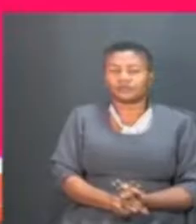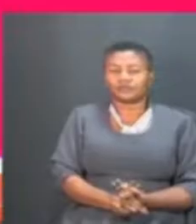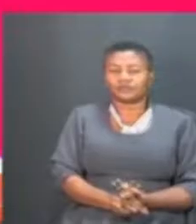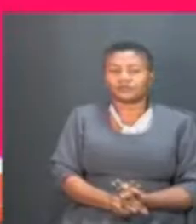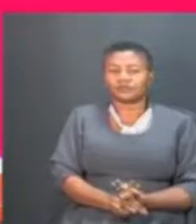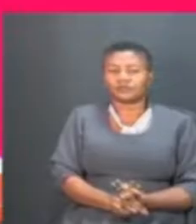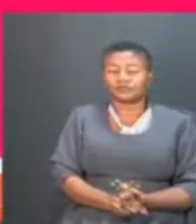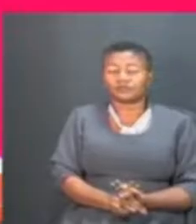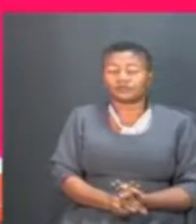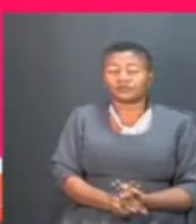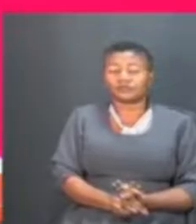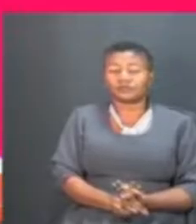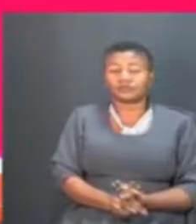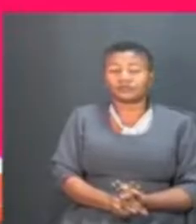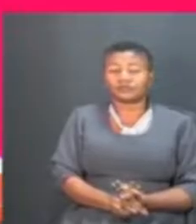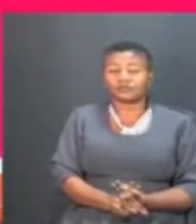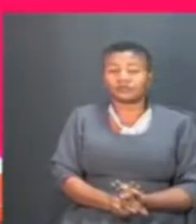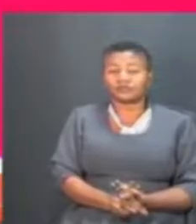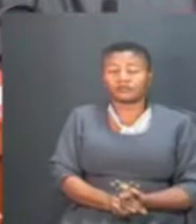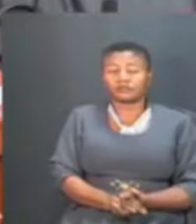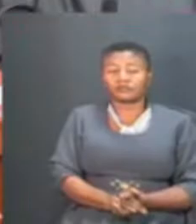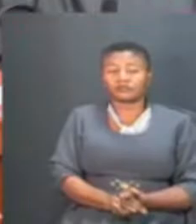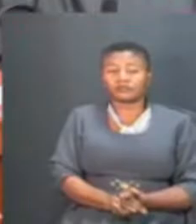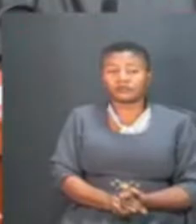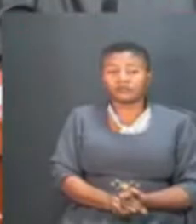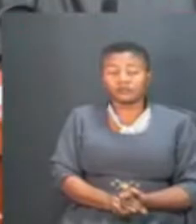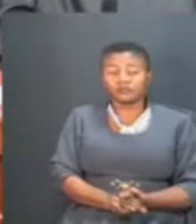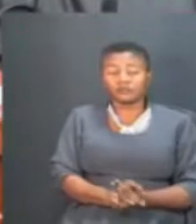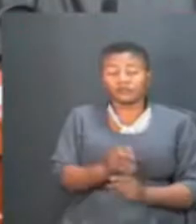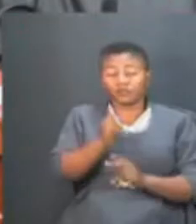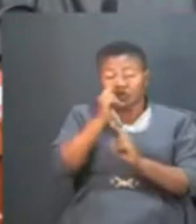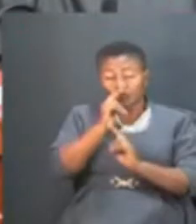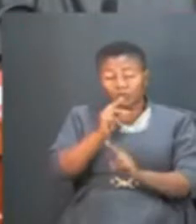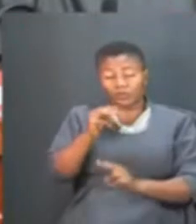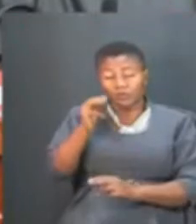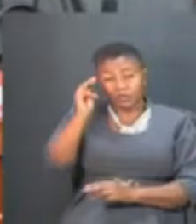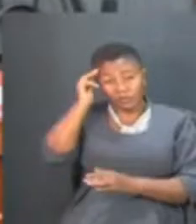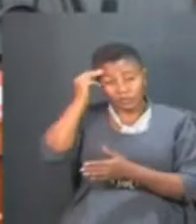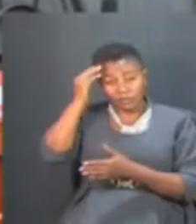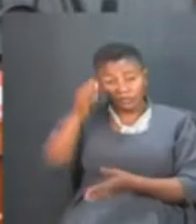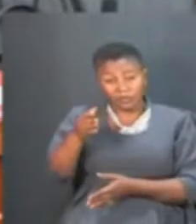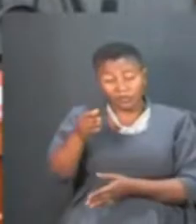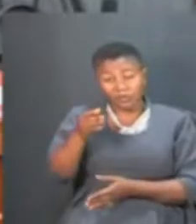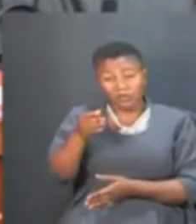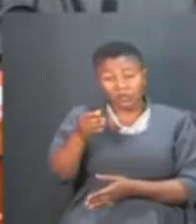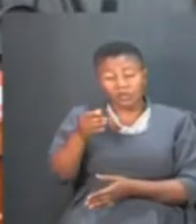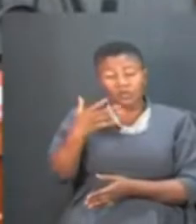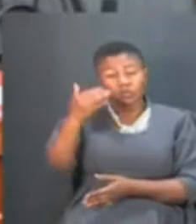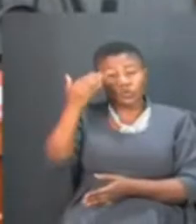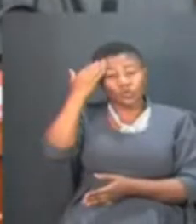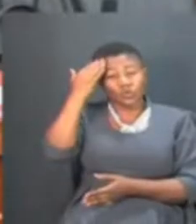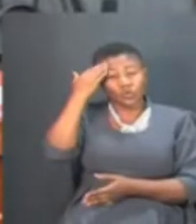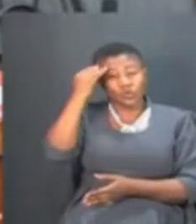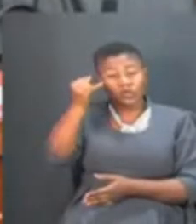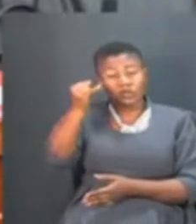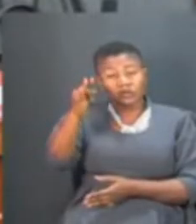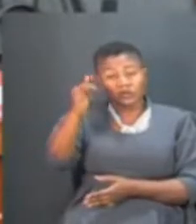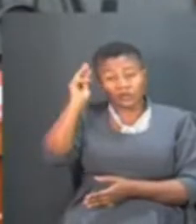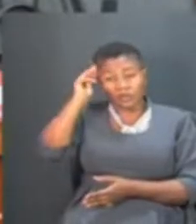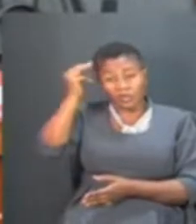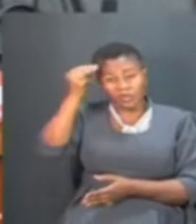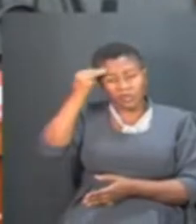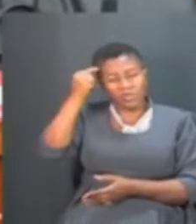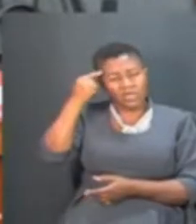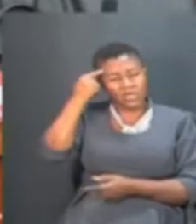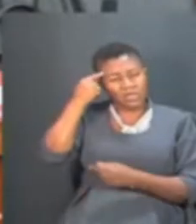Yes, Honourable Member. Honourable Minister, have the ministry considered terminating and re-awarding